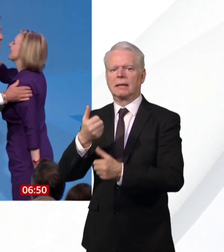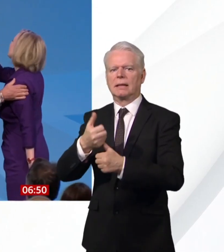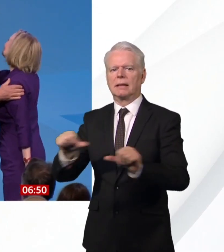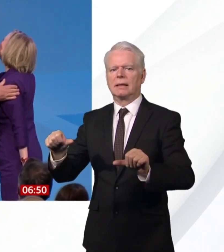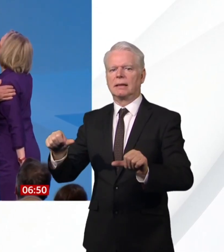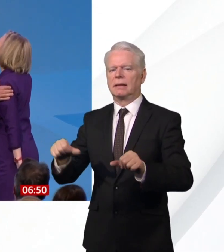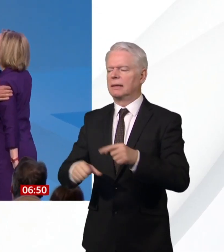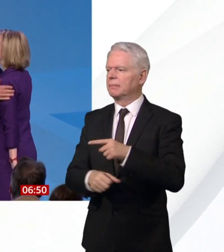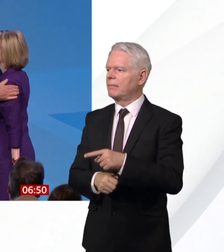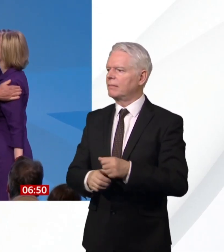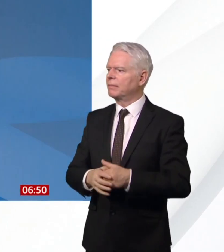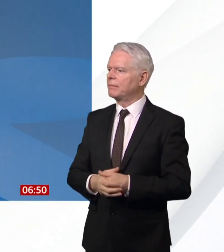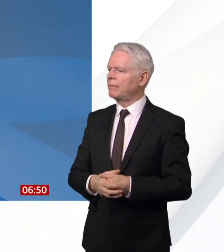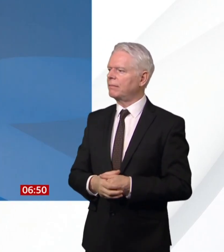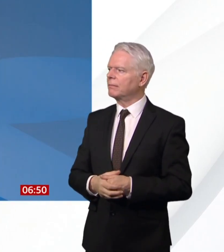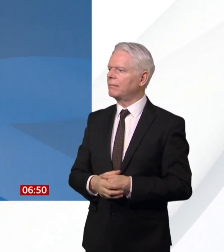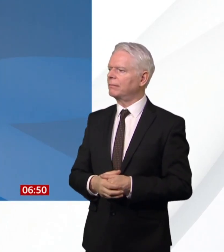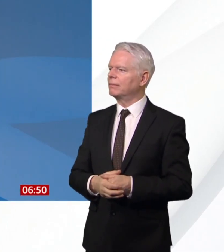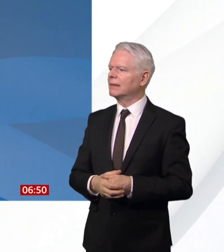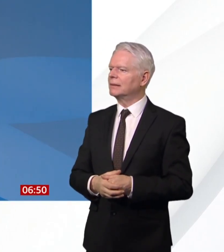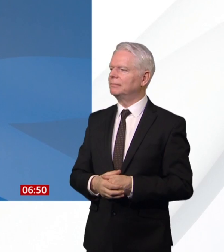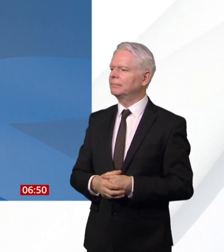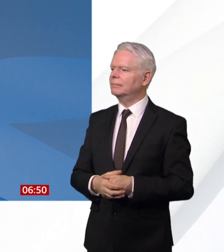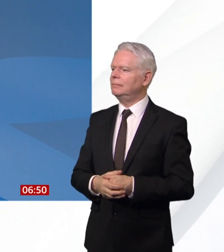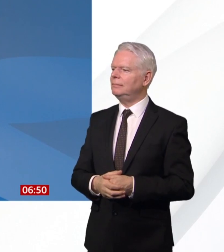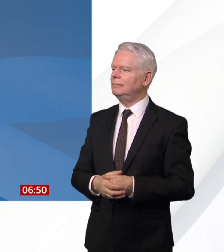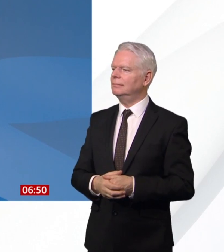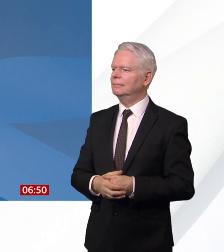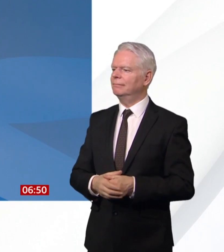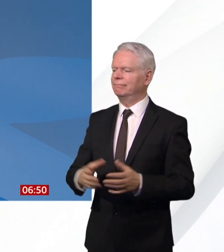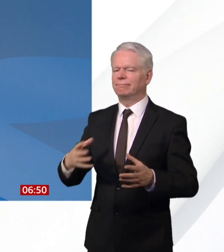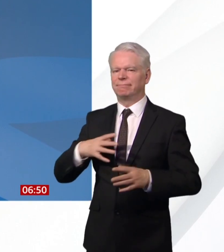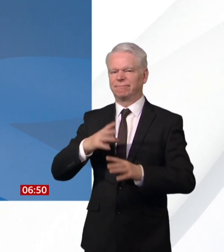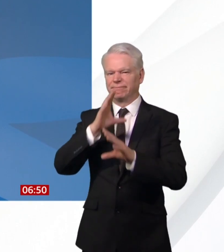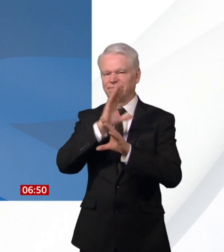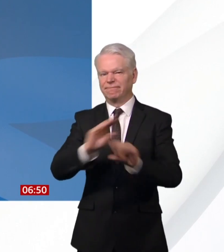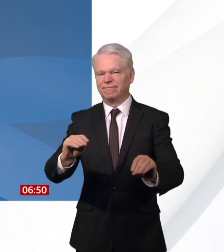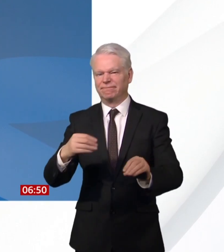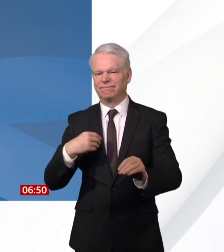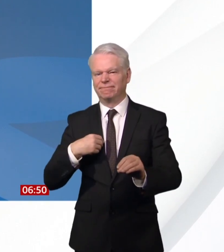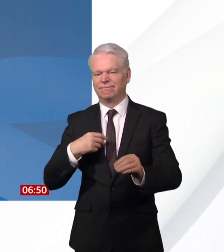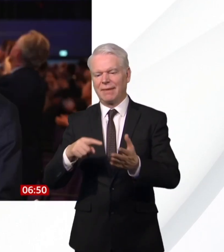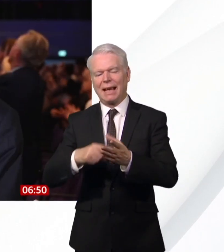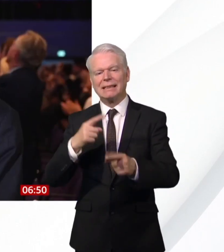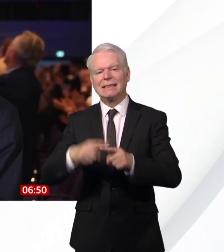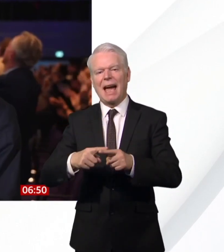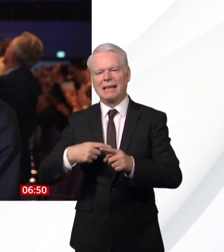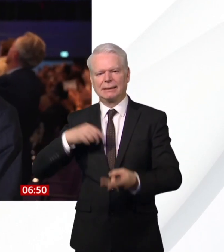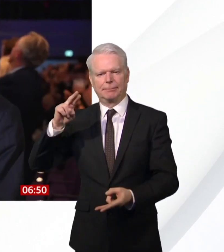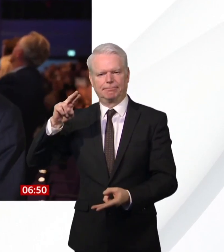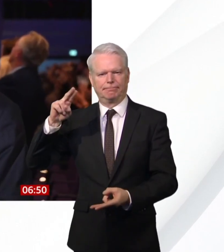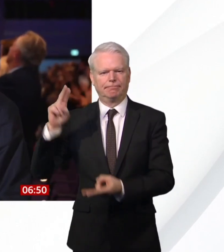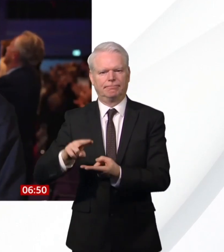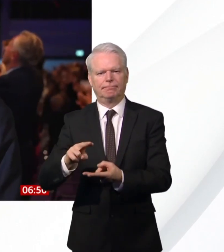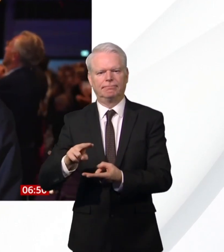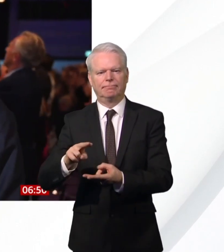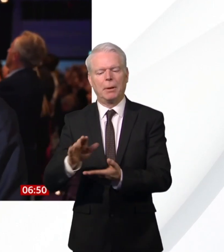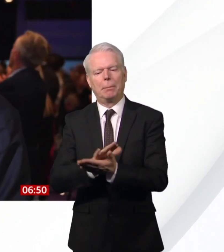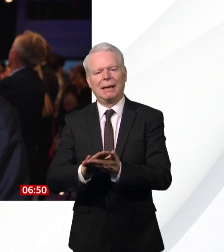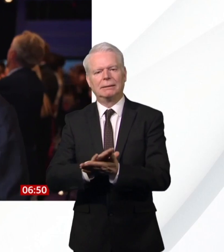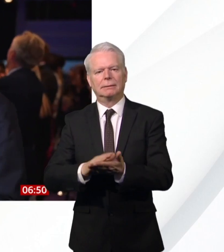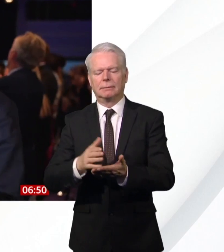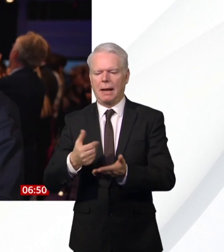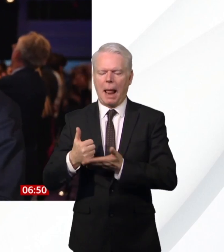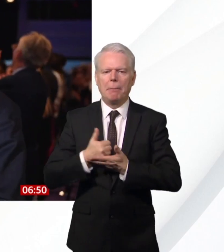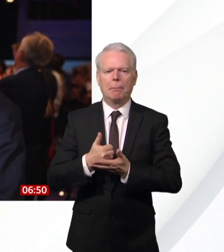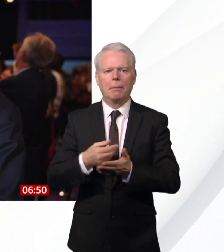I will deliver a bold plan to cut taxes and grow our economy. A crowning moment of her political